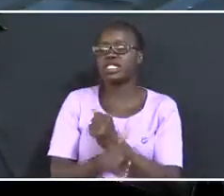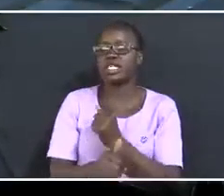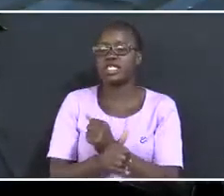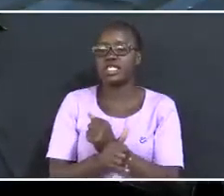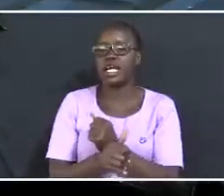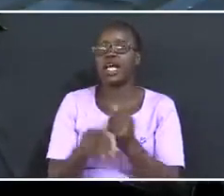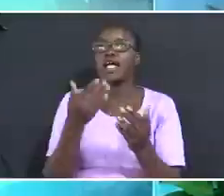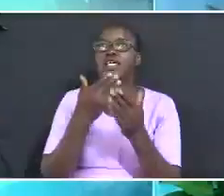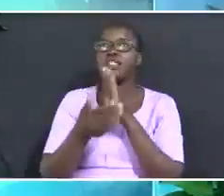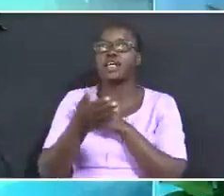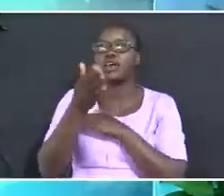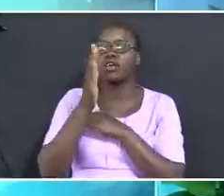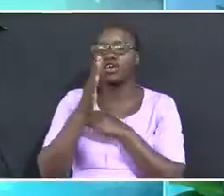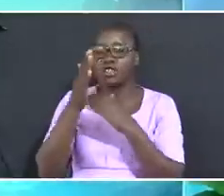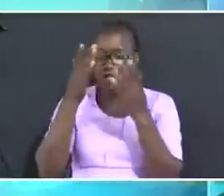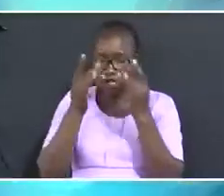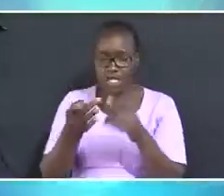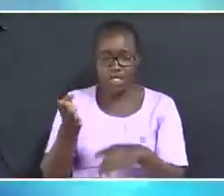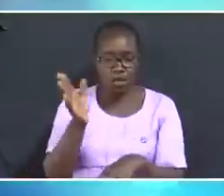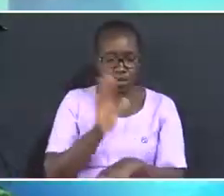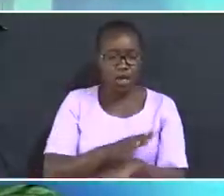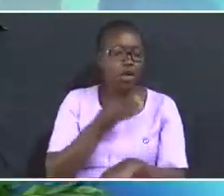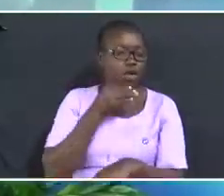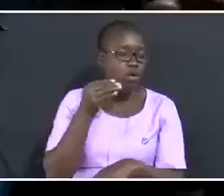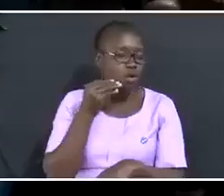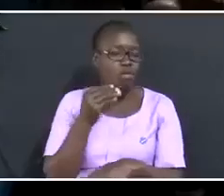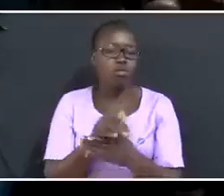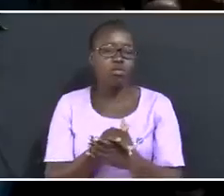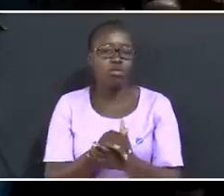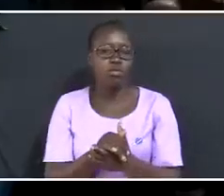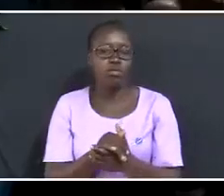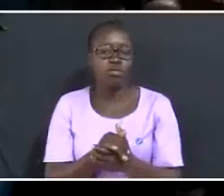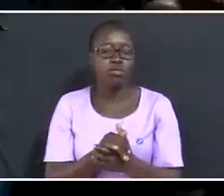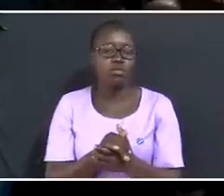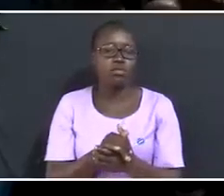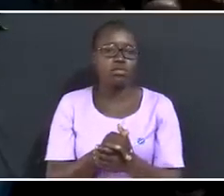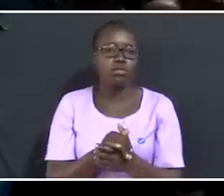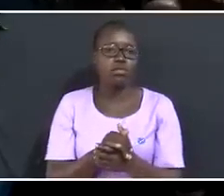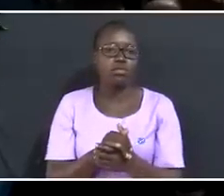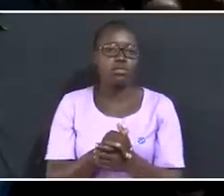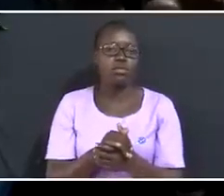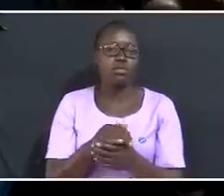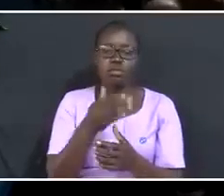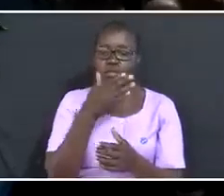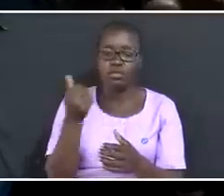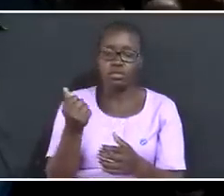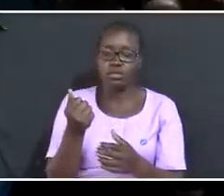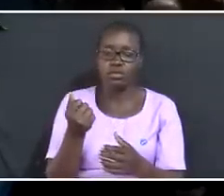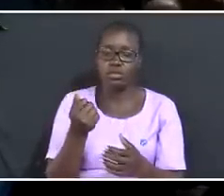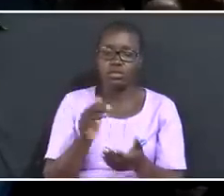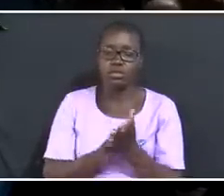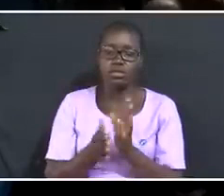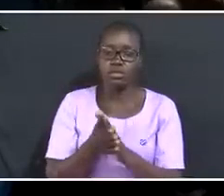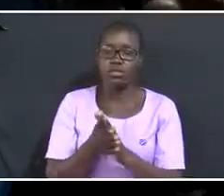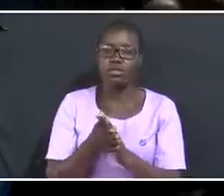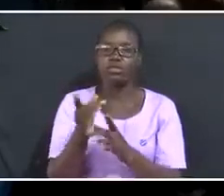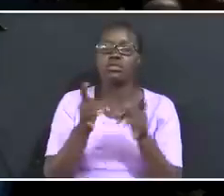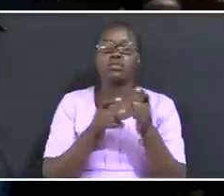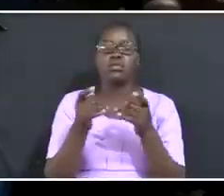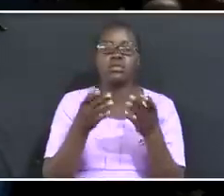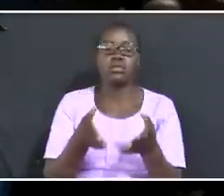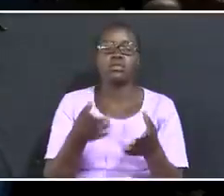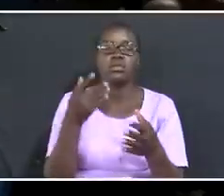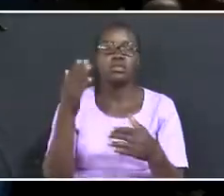Thank God he decided to come home and say, I better become contained here rather